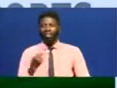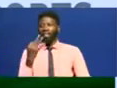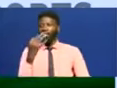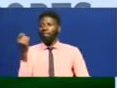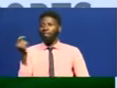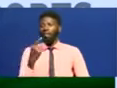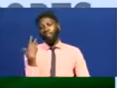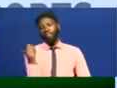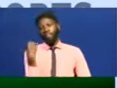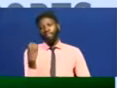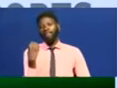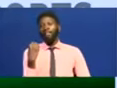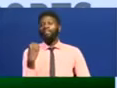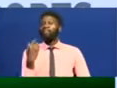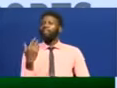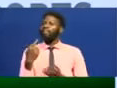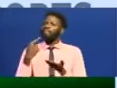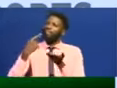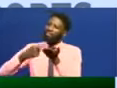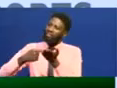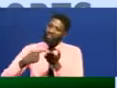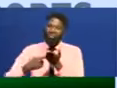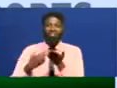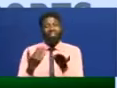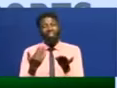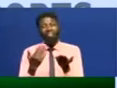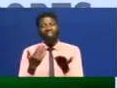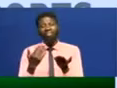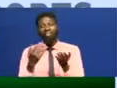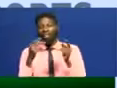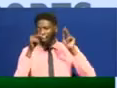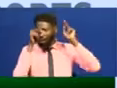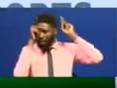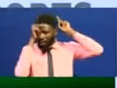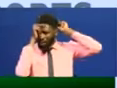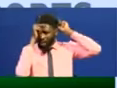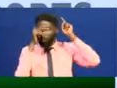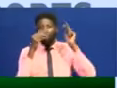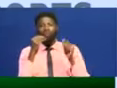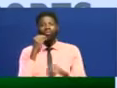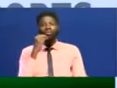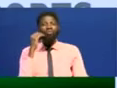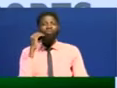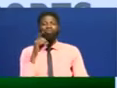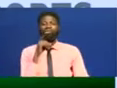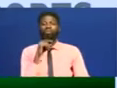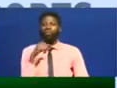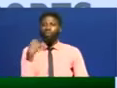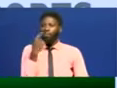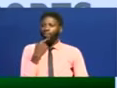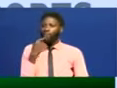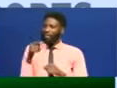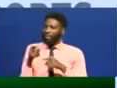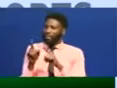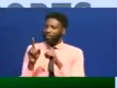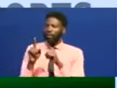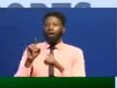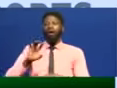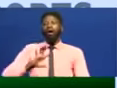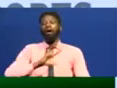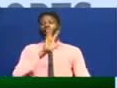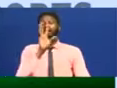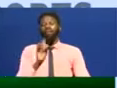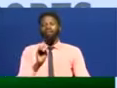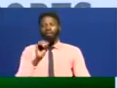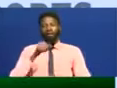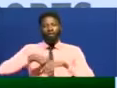debate as to whether Kakamega Homeboys, who were making their debut in African football,